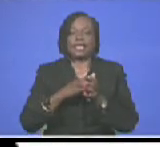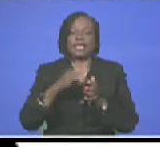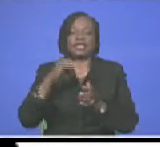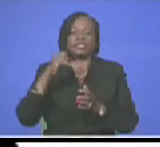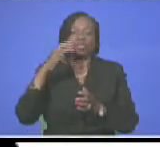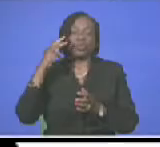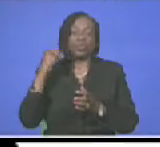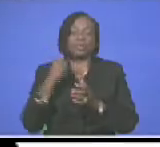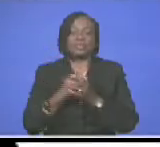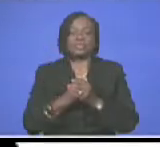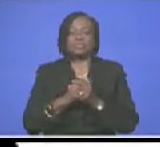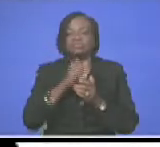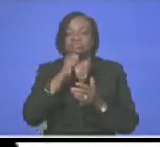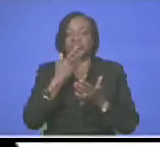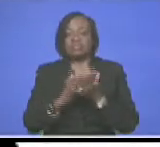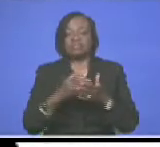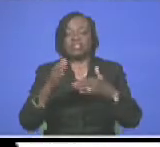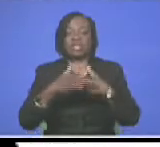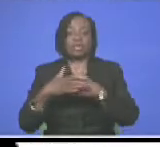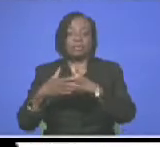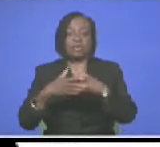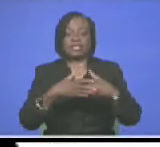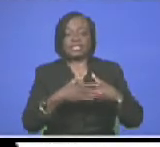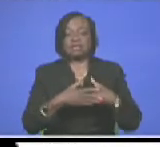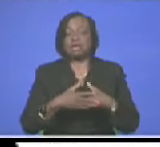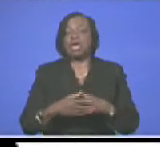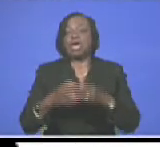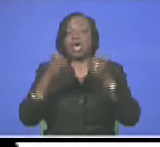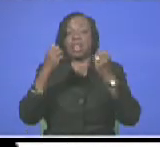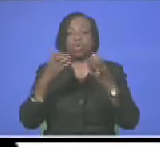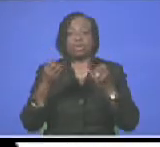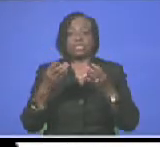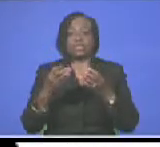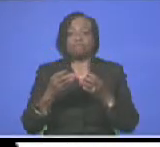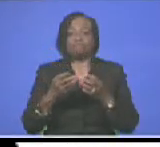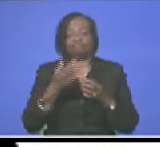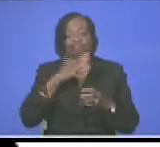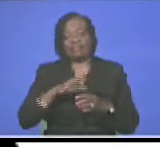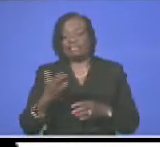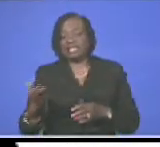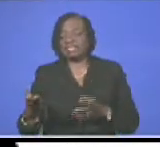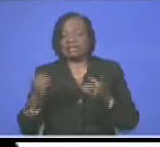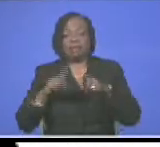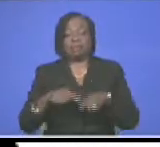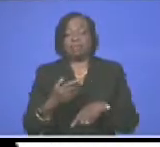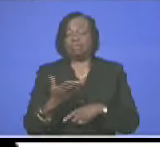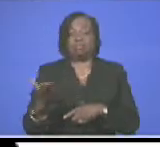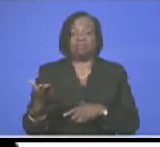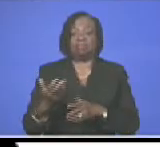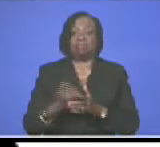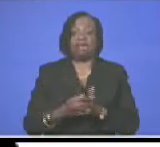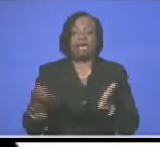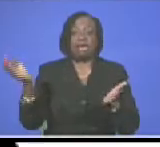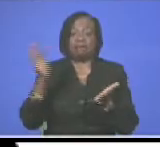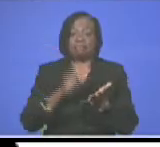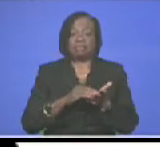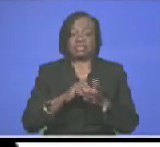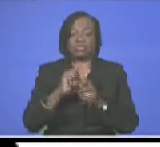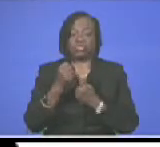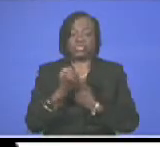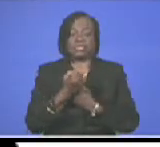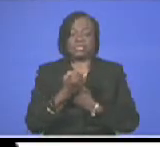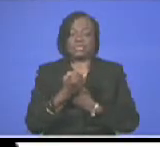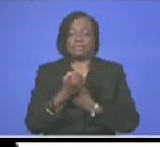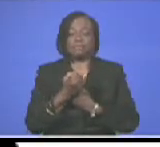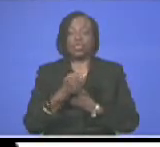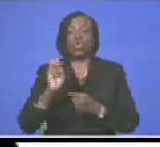community. We had a number of antisocial activities occurring here. And we decided in conjunction with the